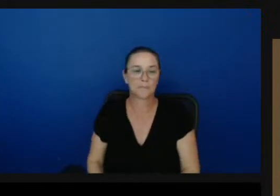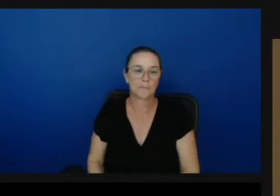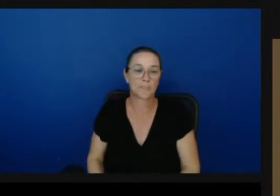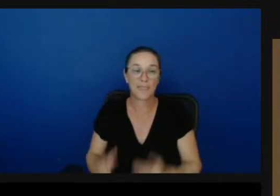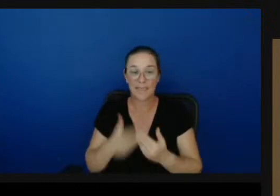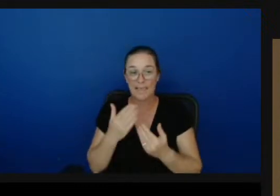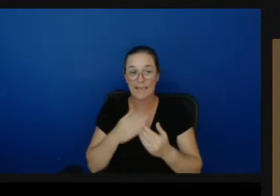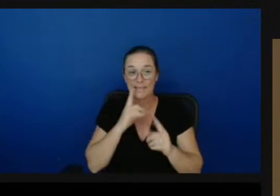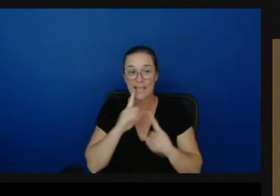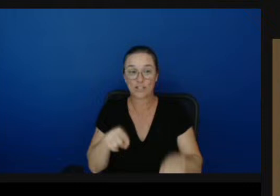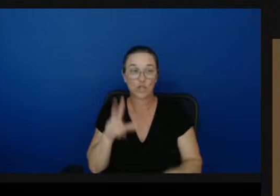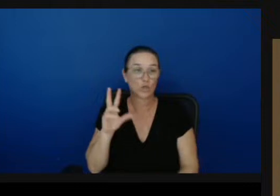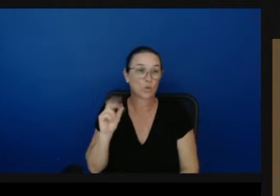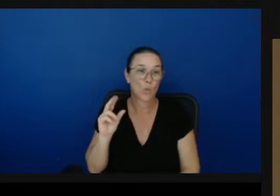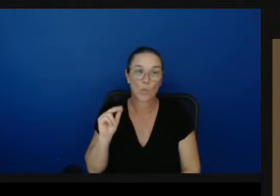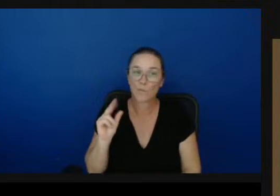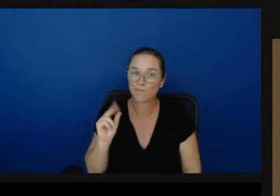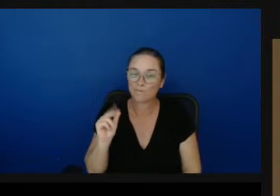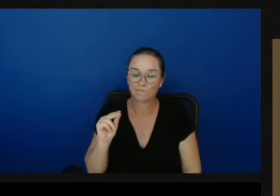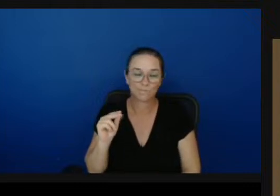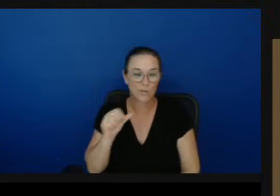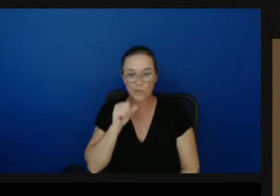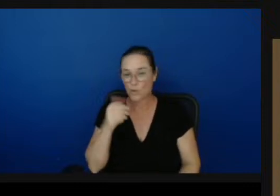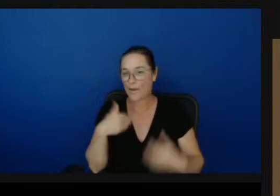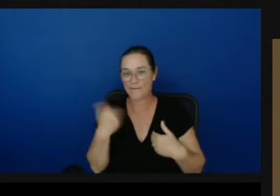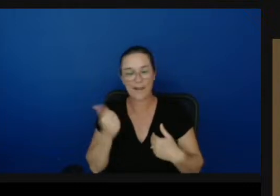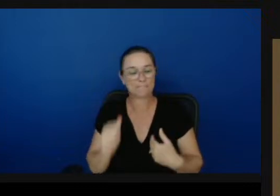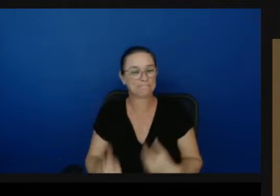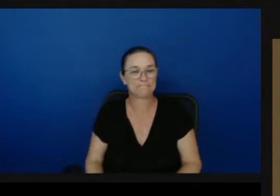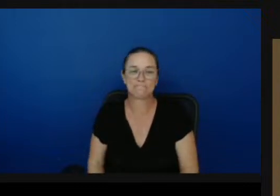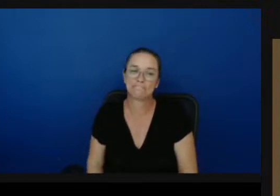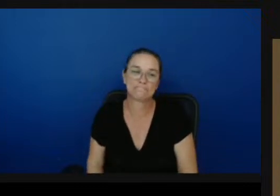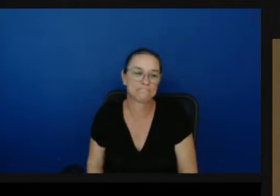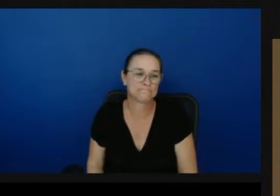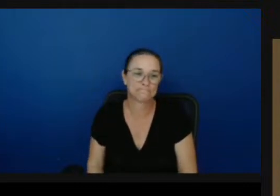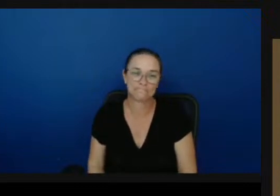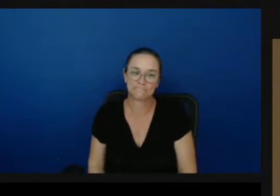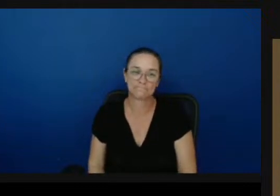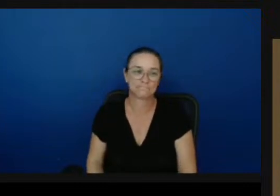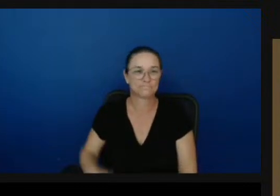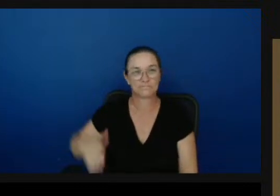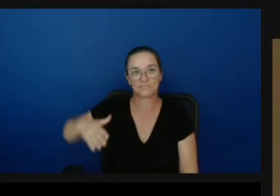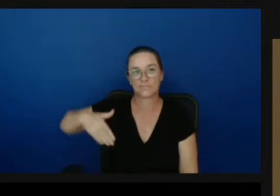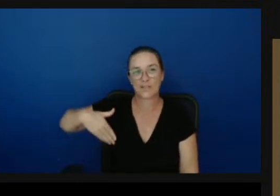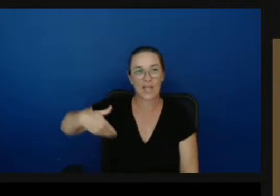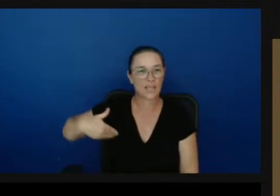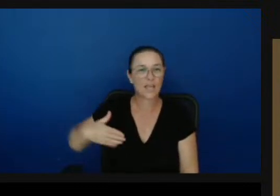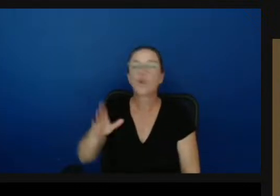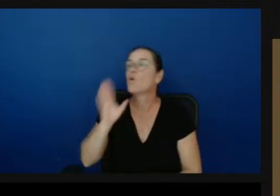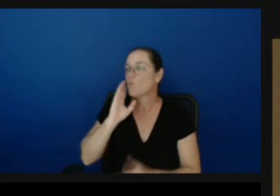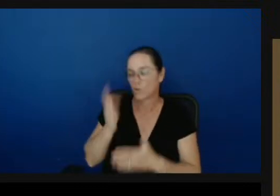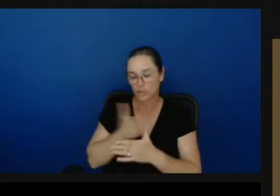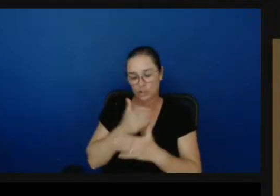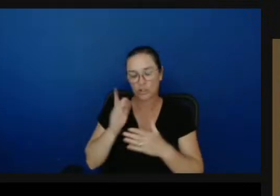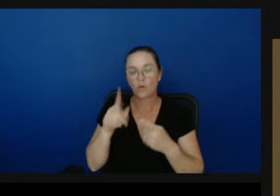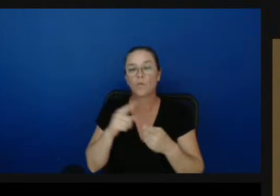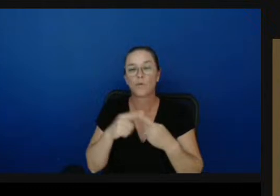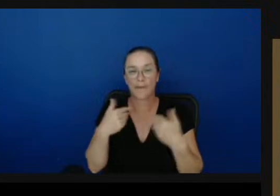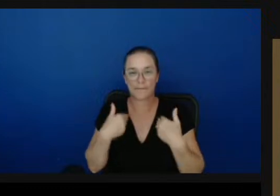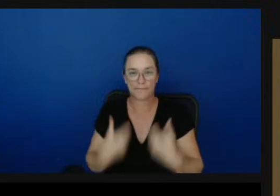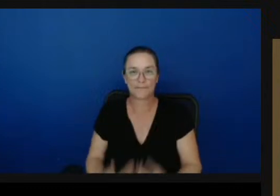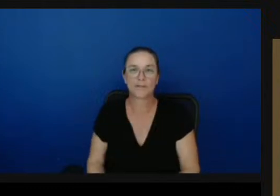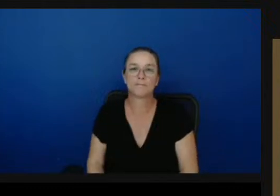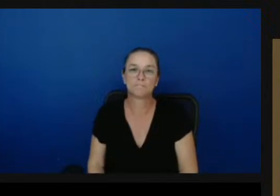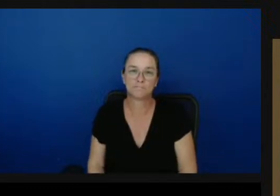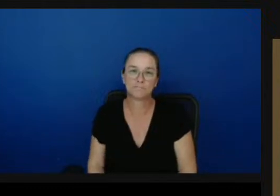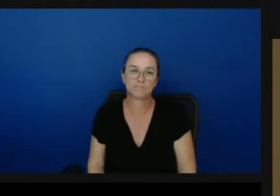answer, no. We don't have any estimates. Yeah. Not yet. We'll share them when we get them, type of thing. But yeah,